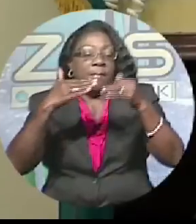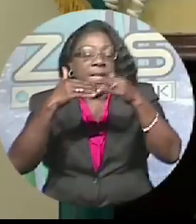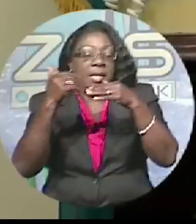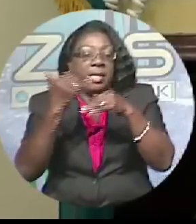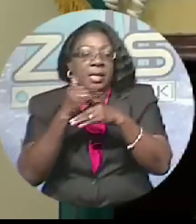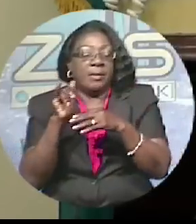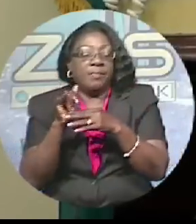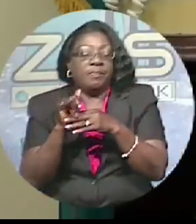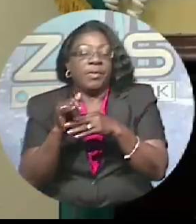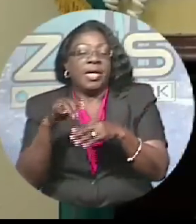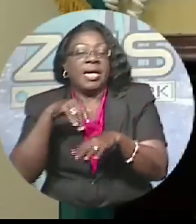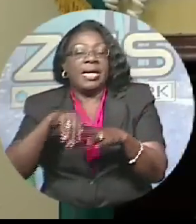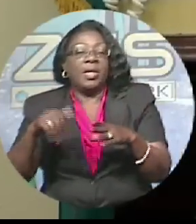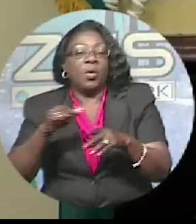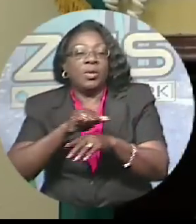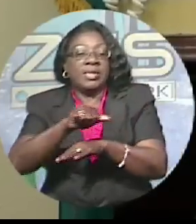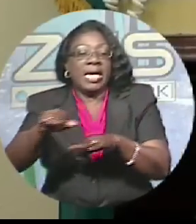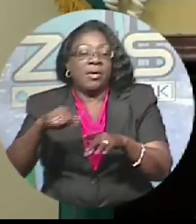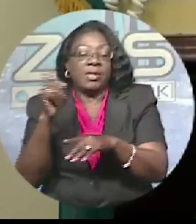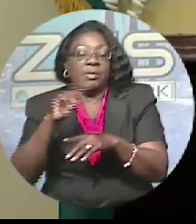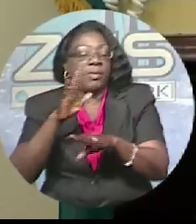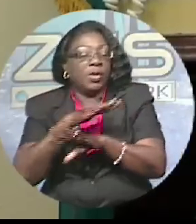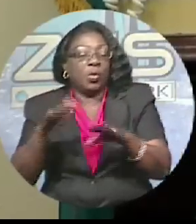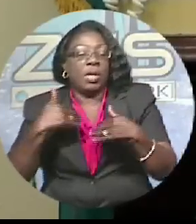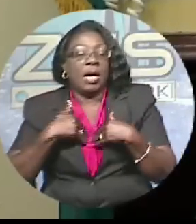those areas where we do not have a station,